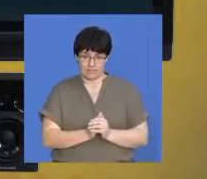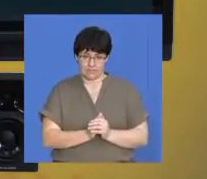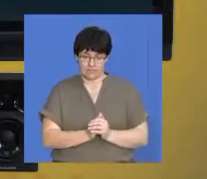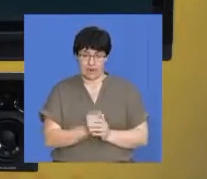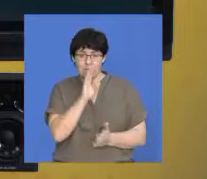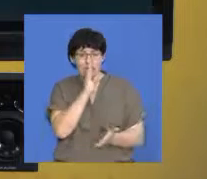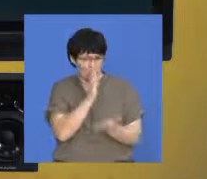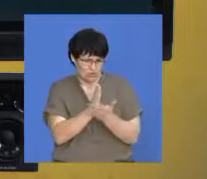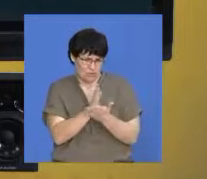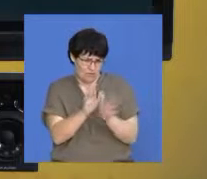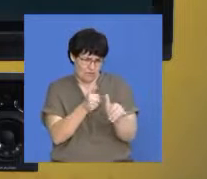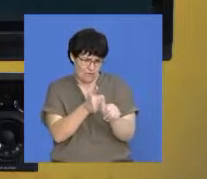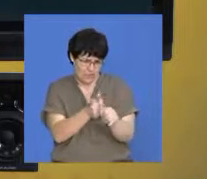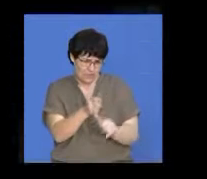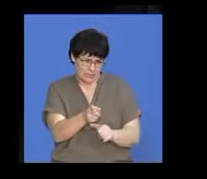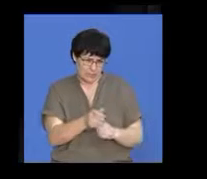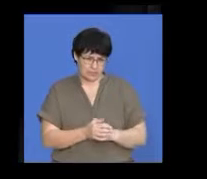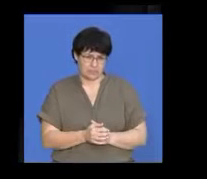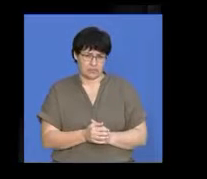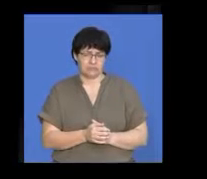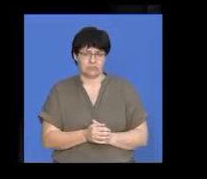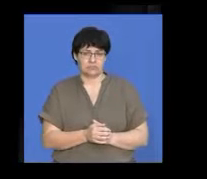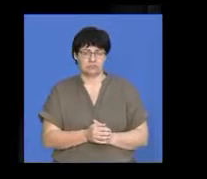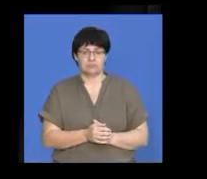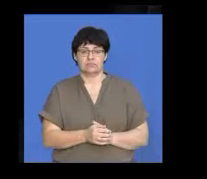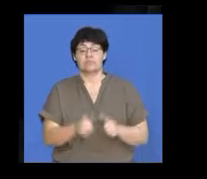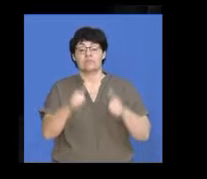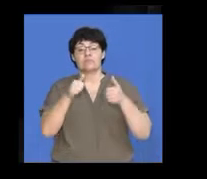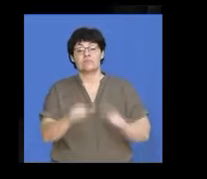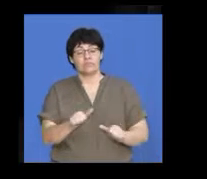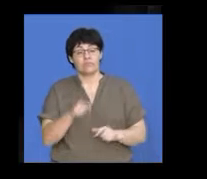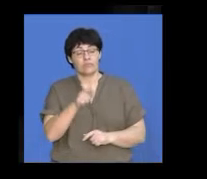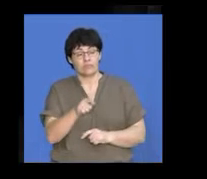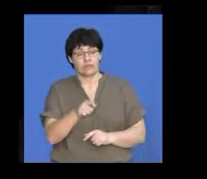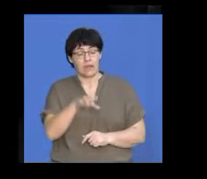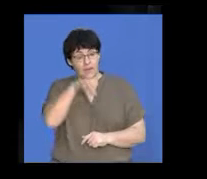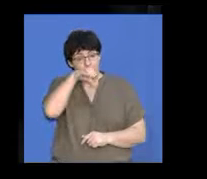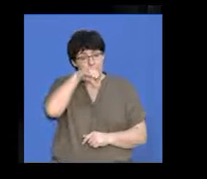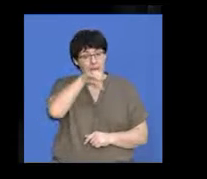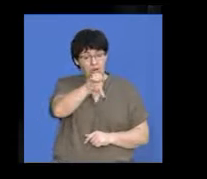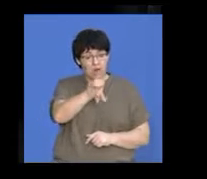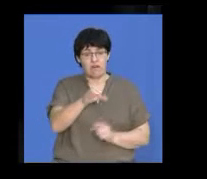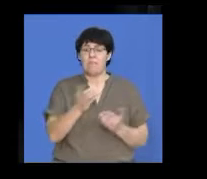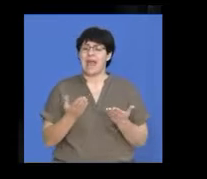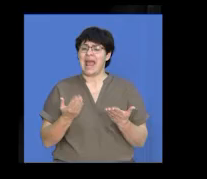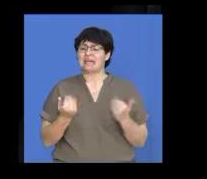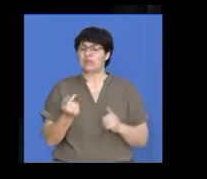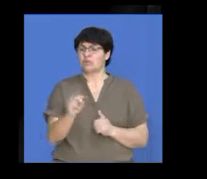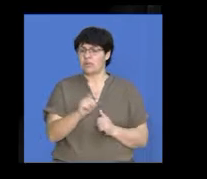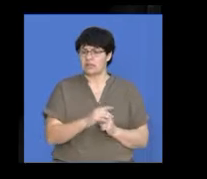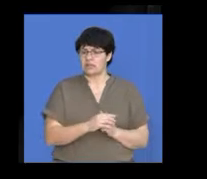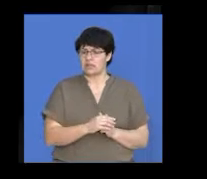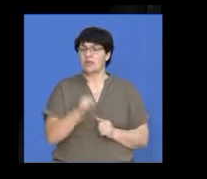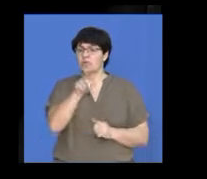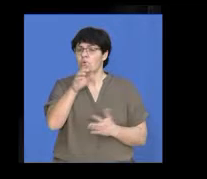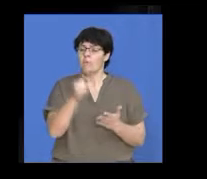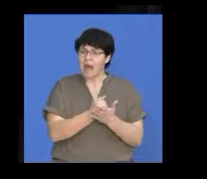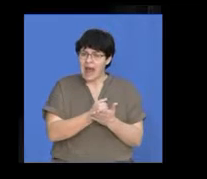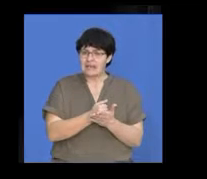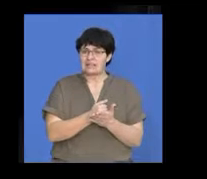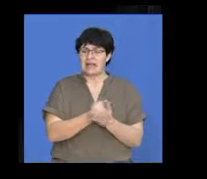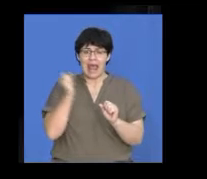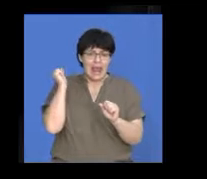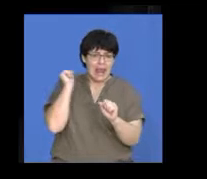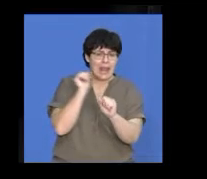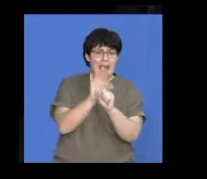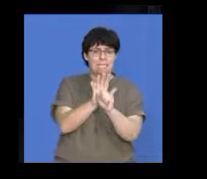make sure you do that. And then, in that paragraph, what you're expected to do is to explain the